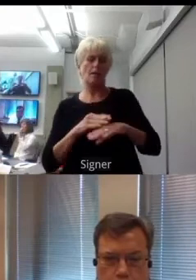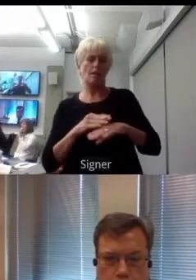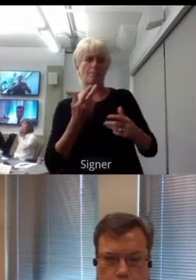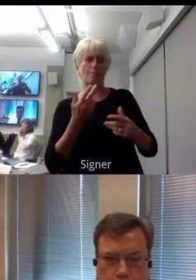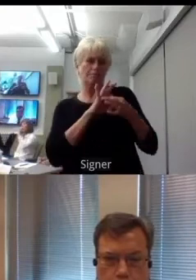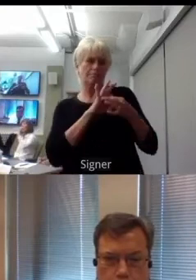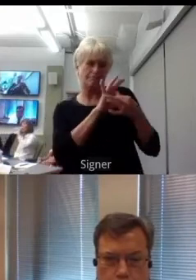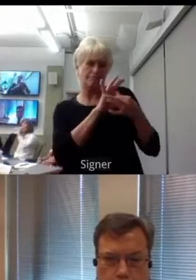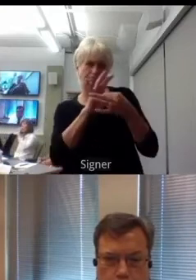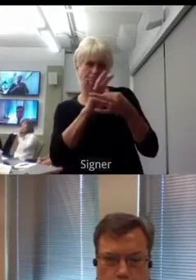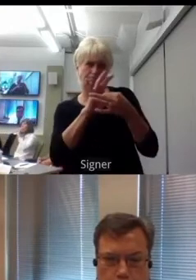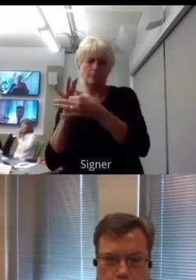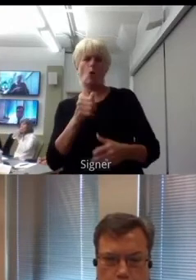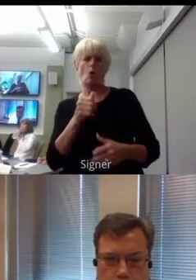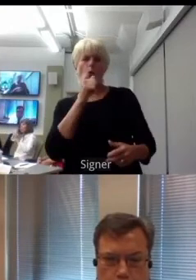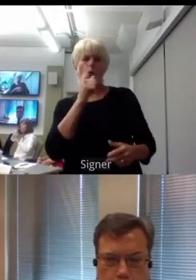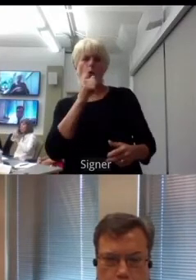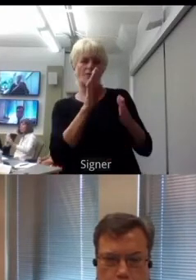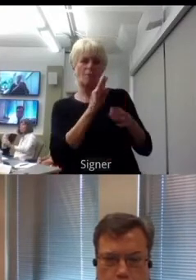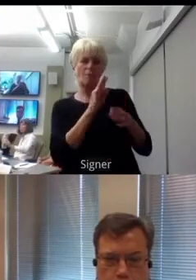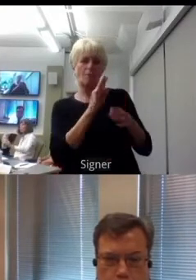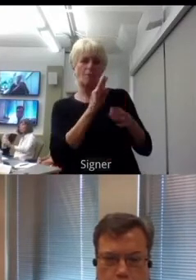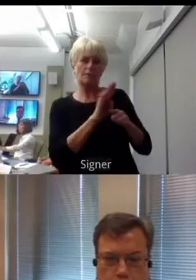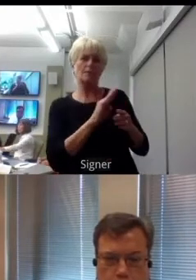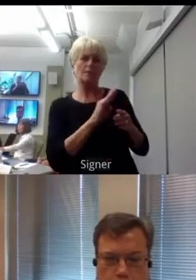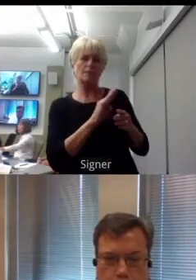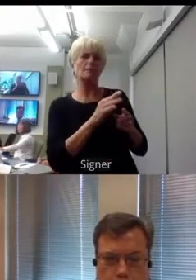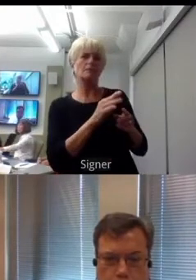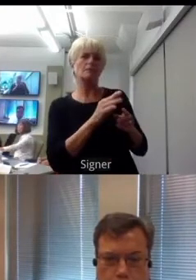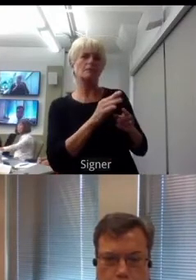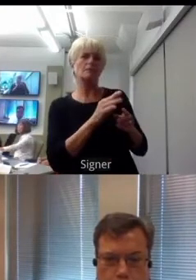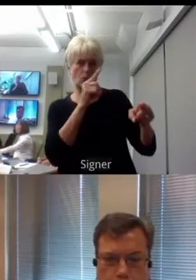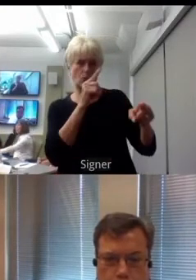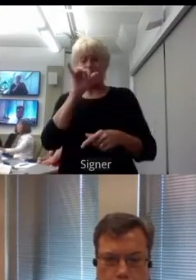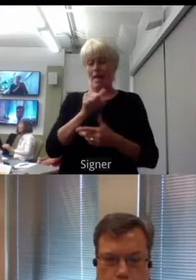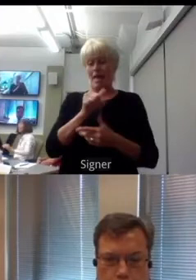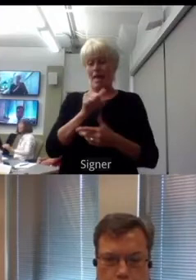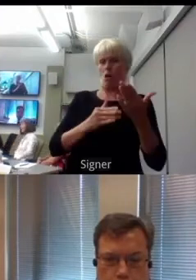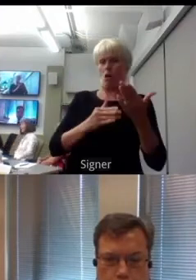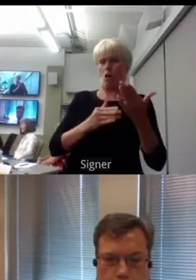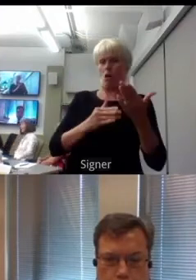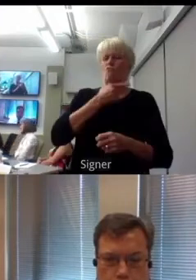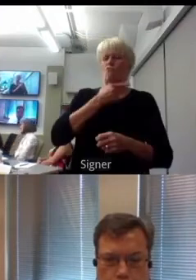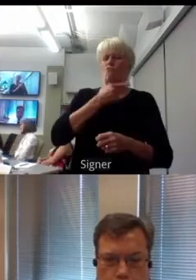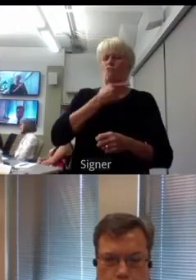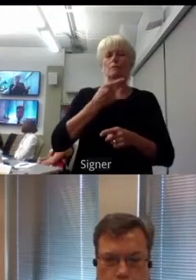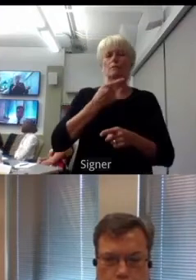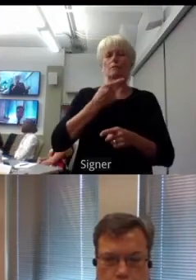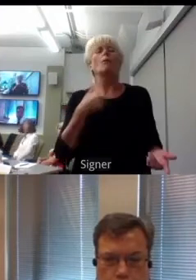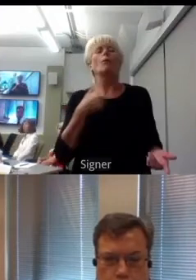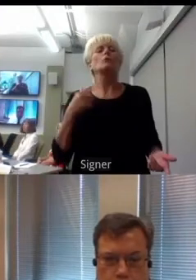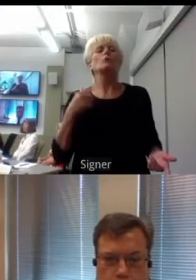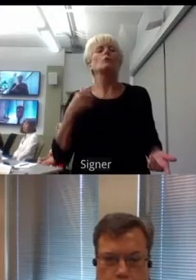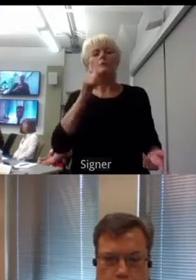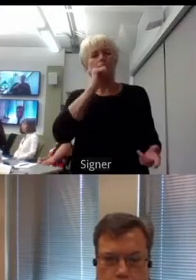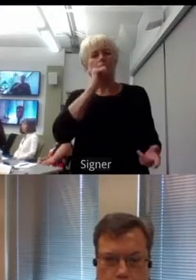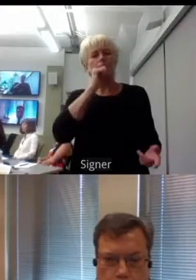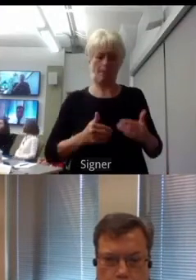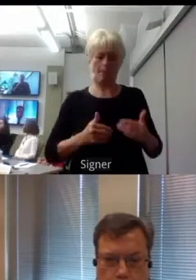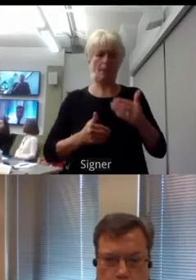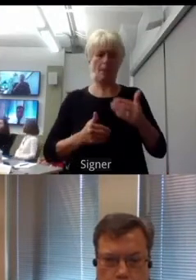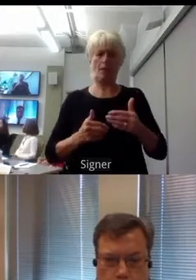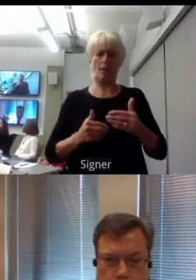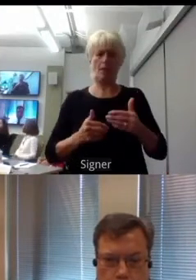think we got right. And we just kept moving forward. Every time there was like another kind of barrier put in the way, like this